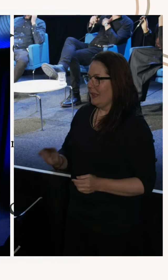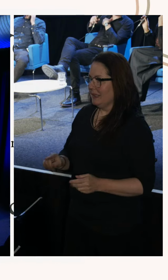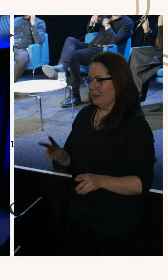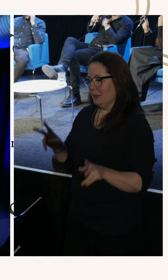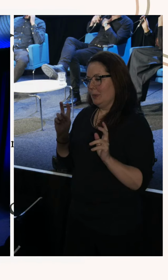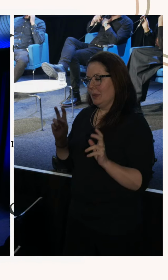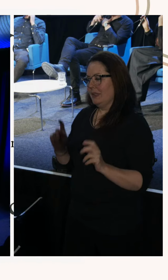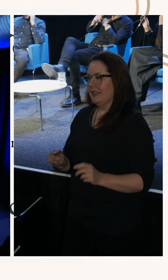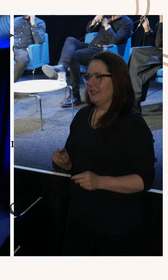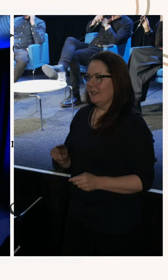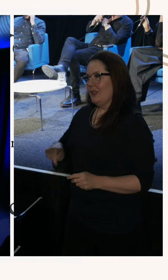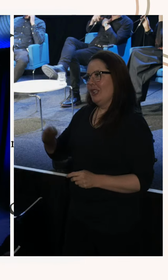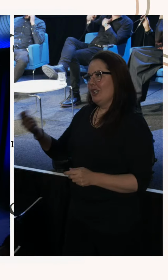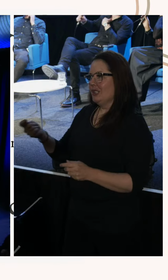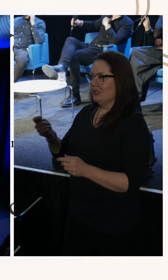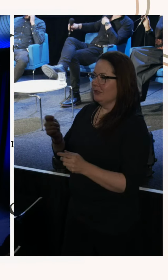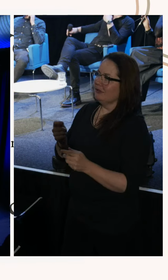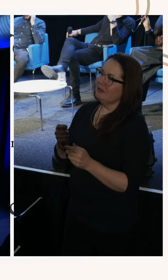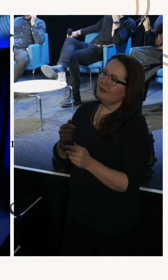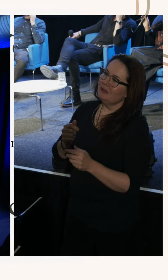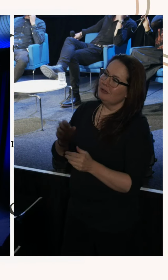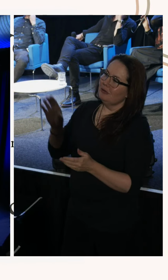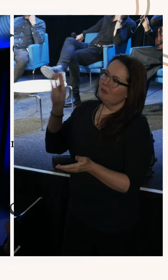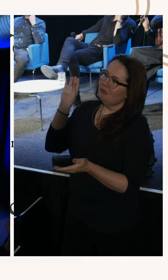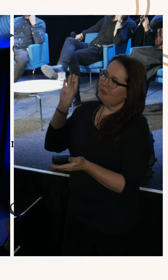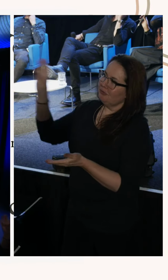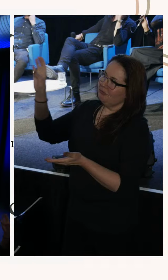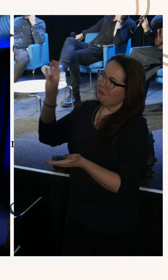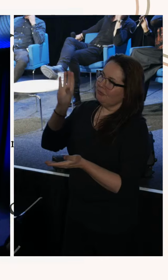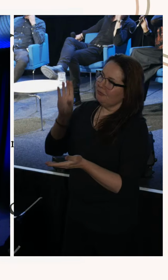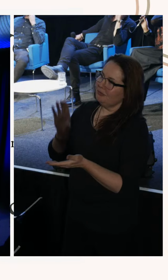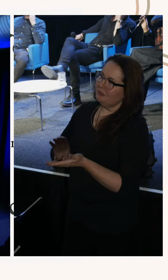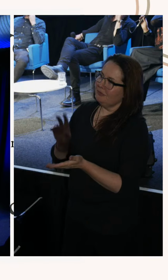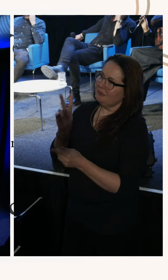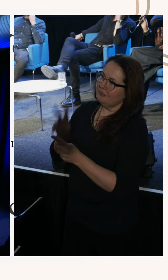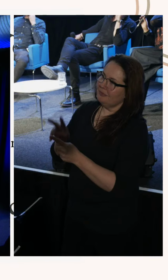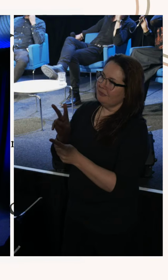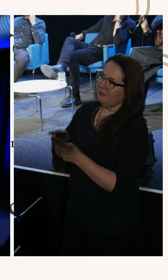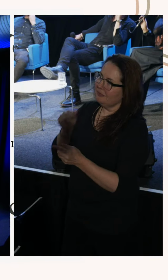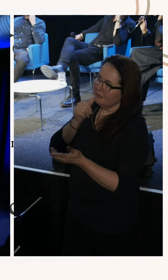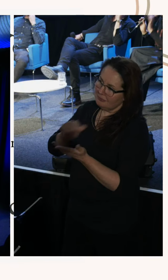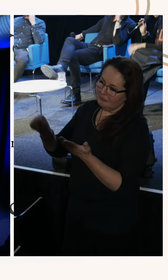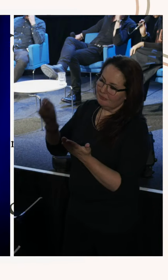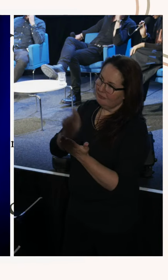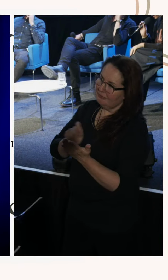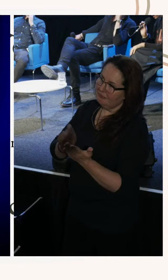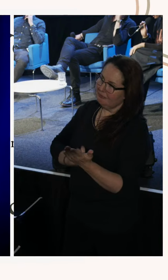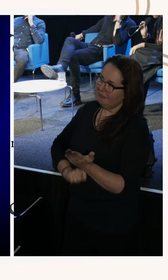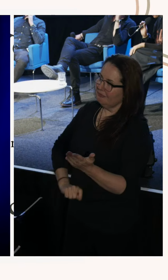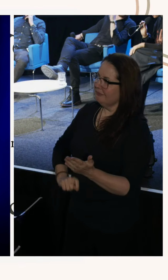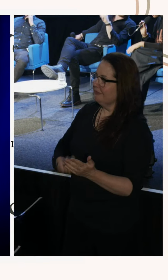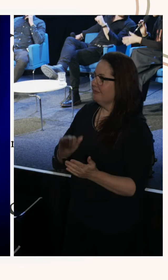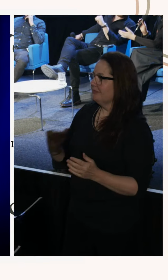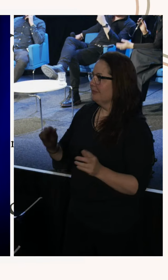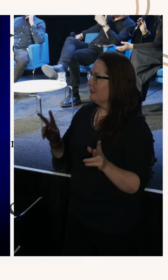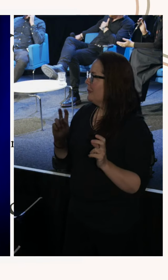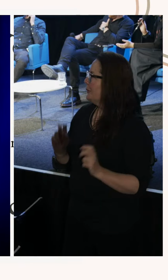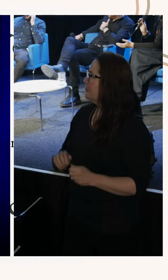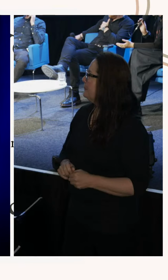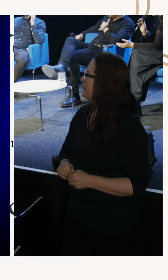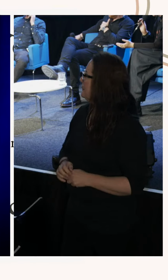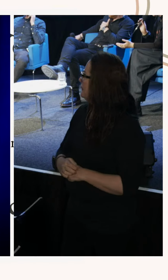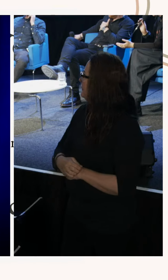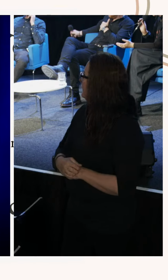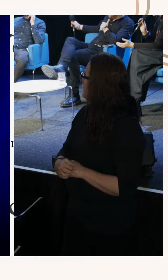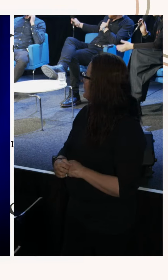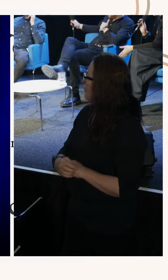on the next grant application. I'm just wondering if, we can bottle that and put that in an acquittal or something like that. Sam,